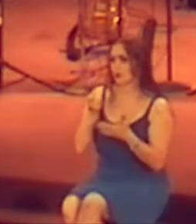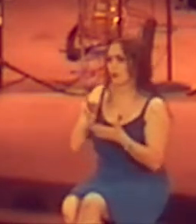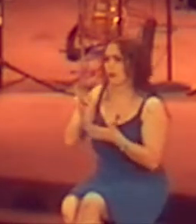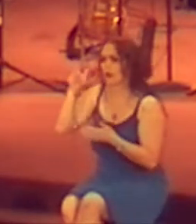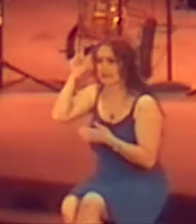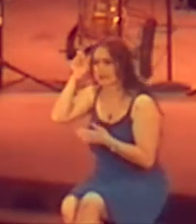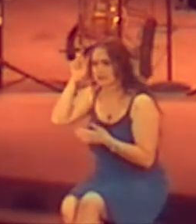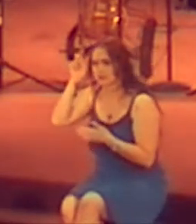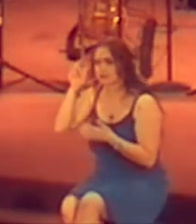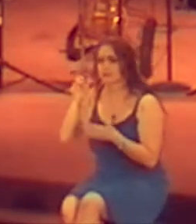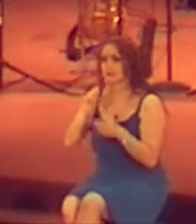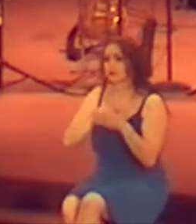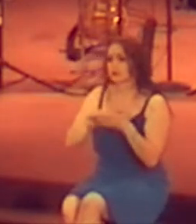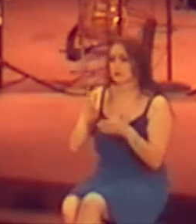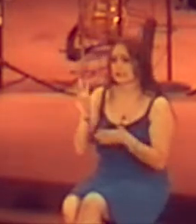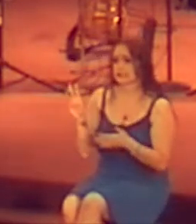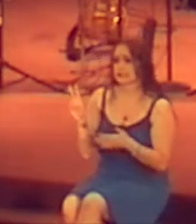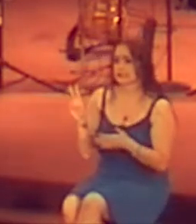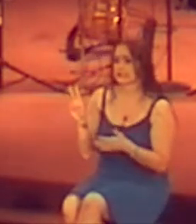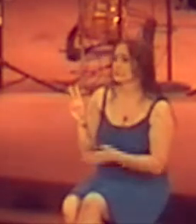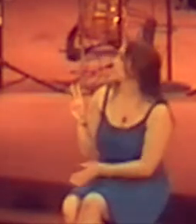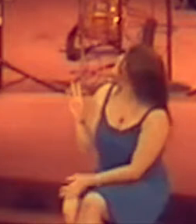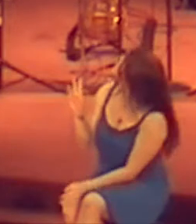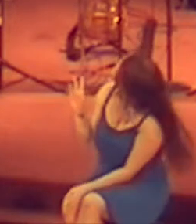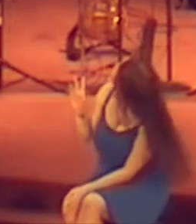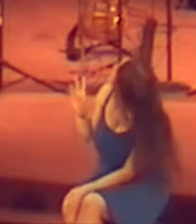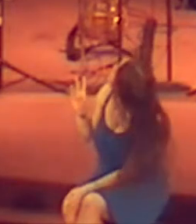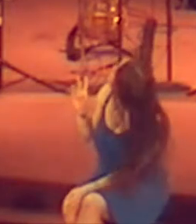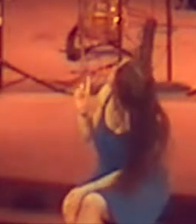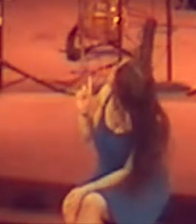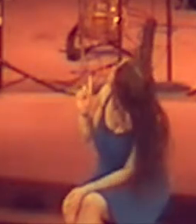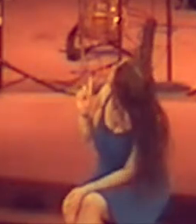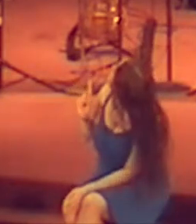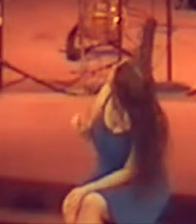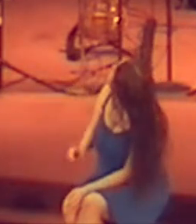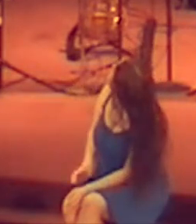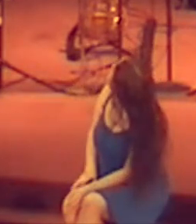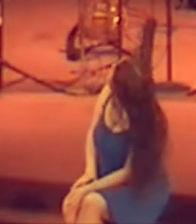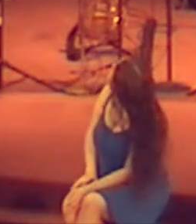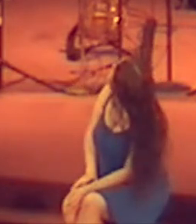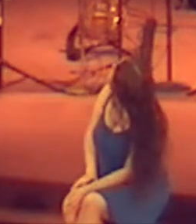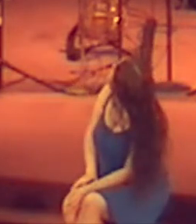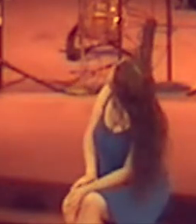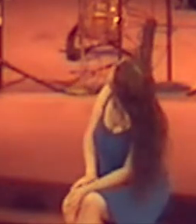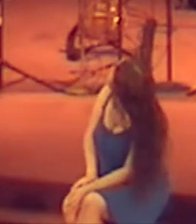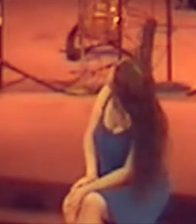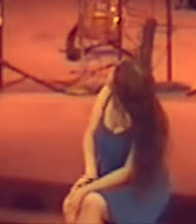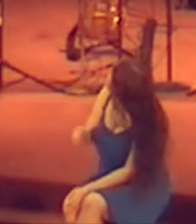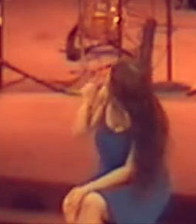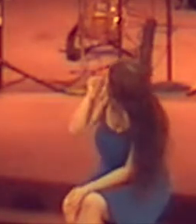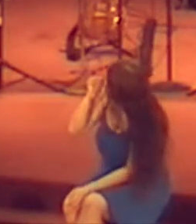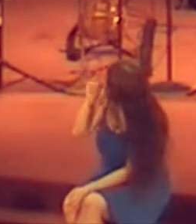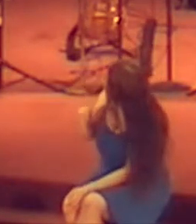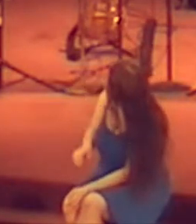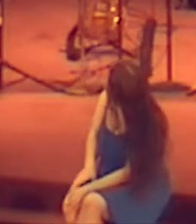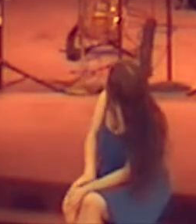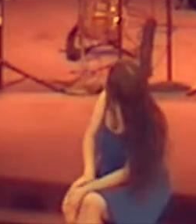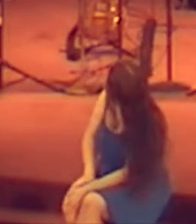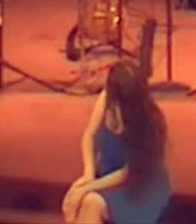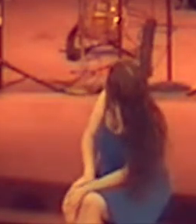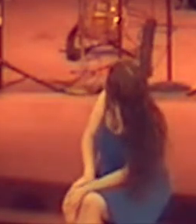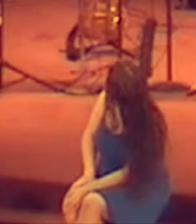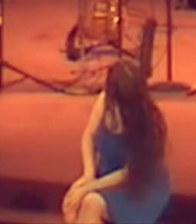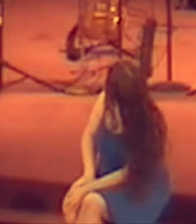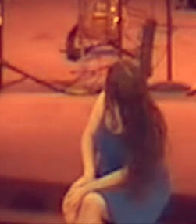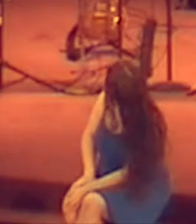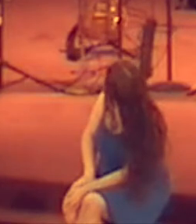Verse 6, and the tongue is a fire, the very world of iniquity. The tongue is set among our members, that which defiles the entire body and